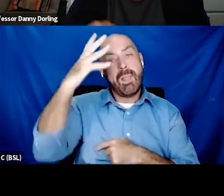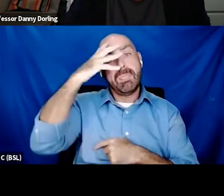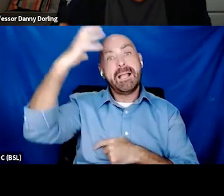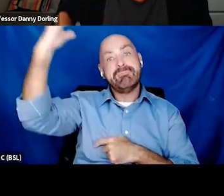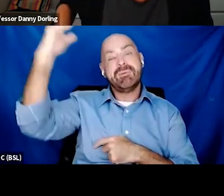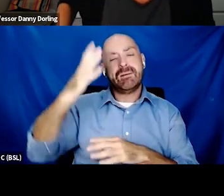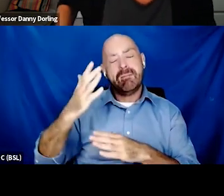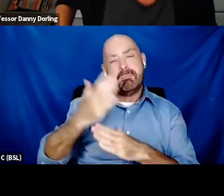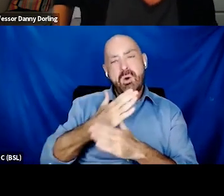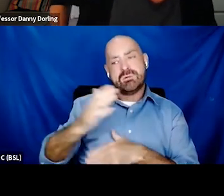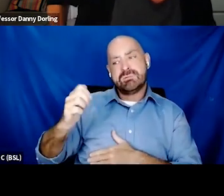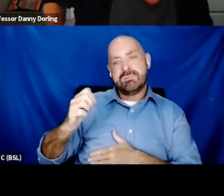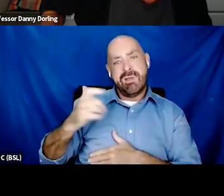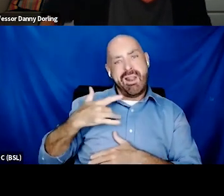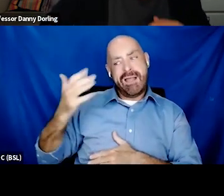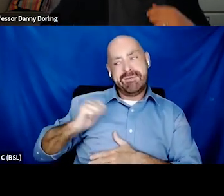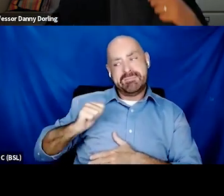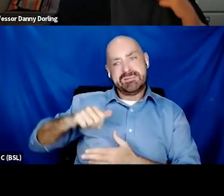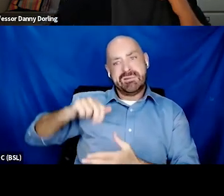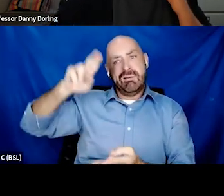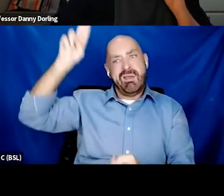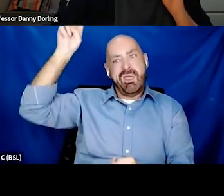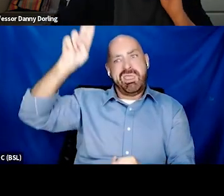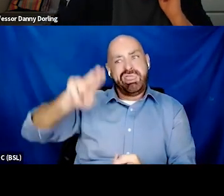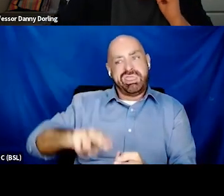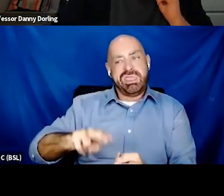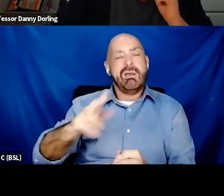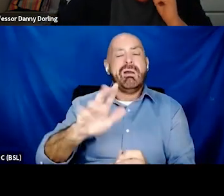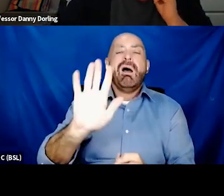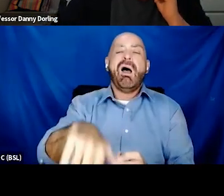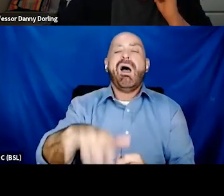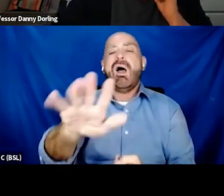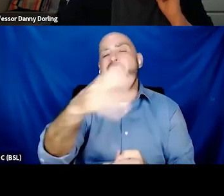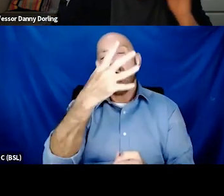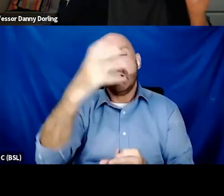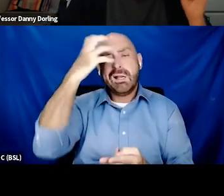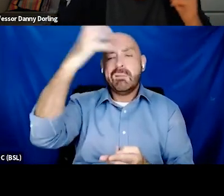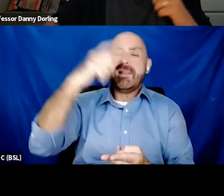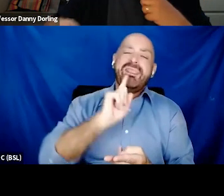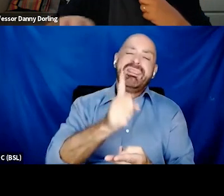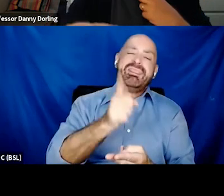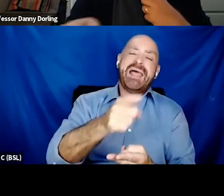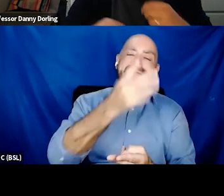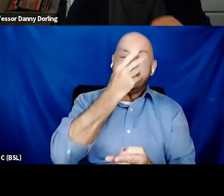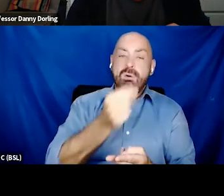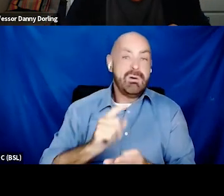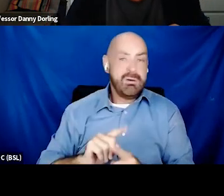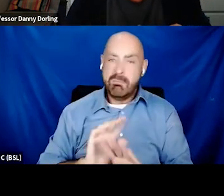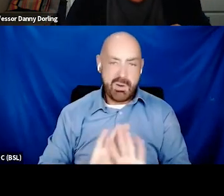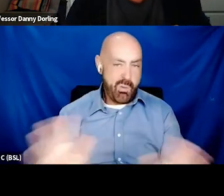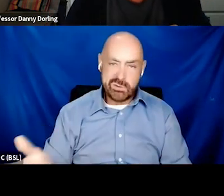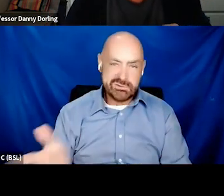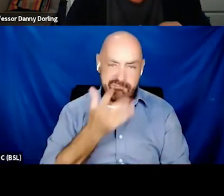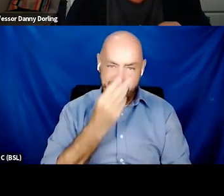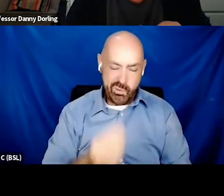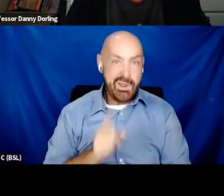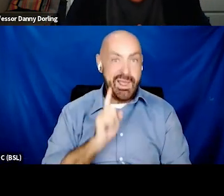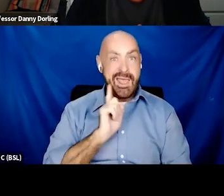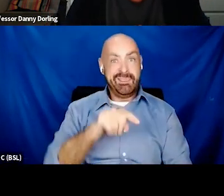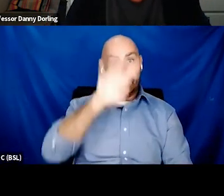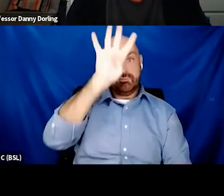expectancy flatlined, government said, "Oh, it's just flu," and it wasn't flu. This graph is from a